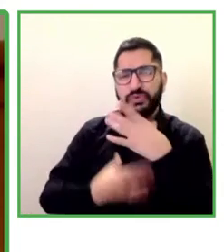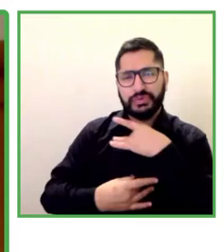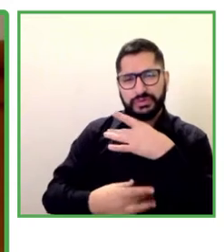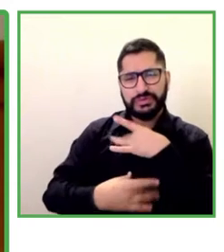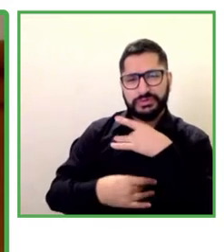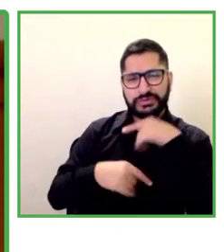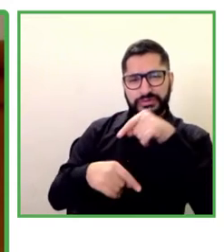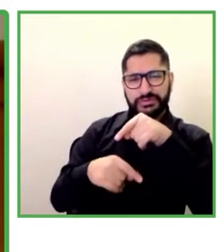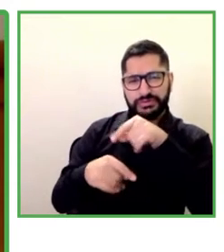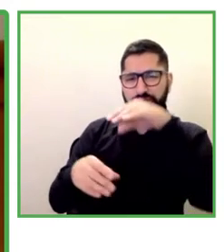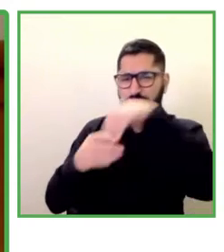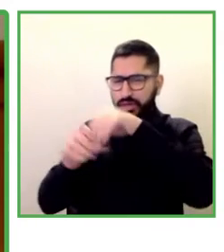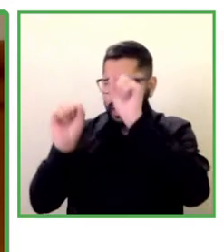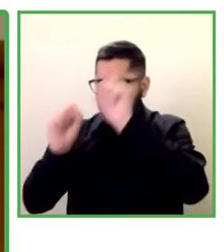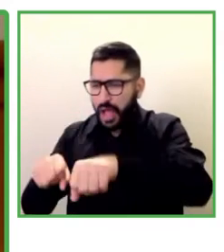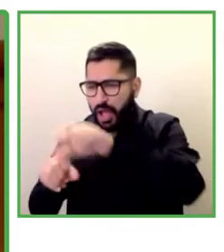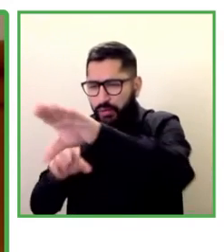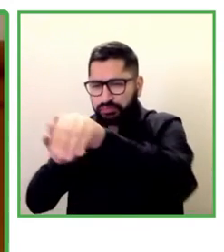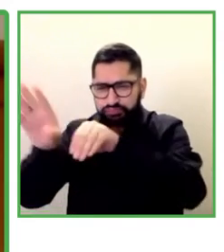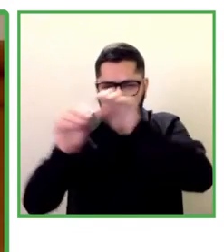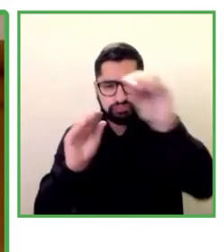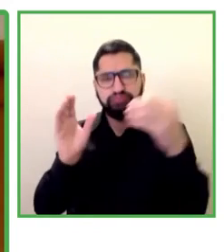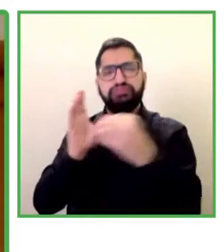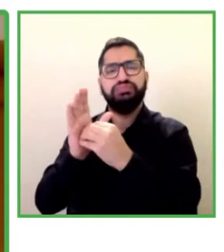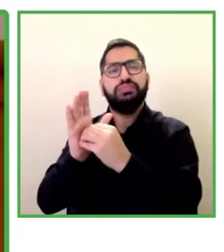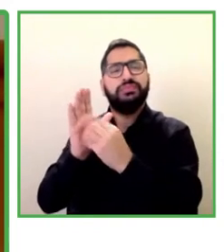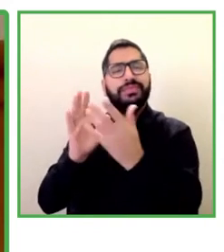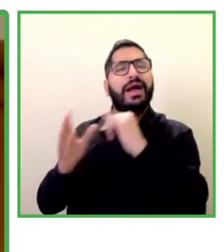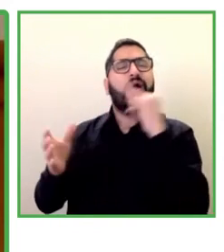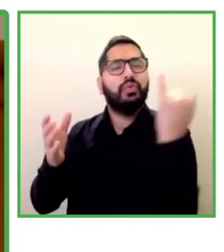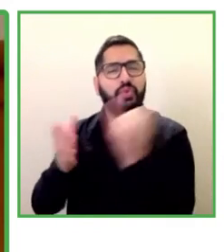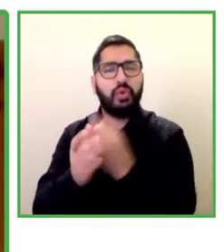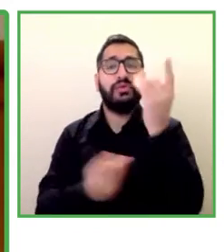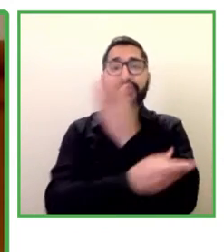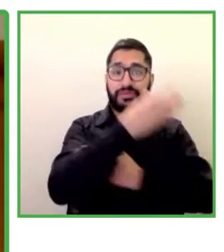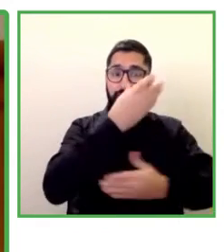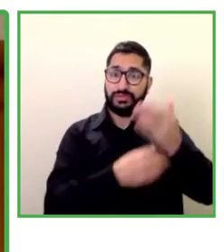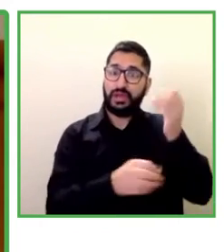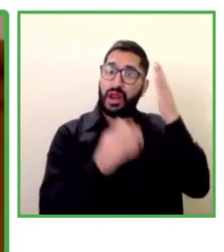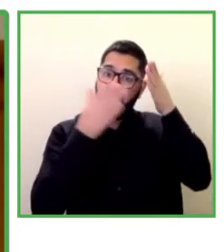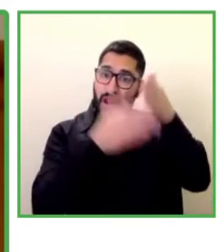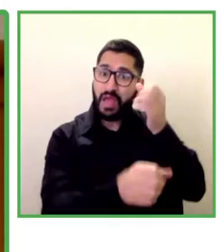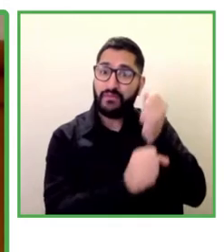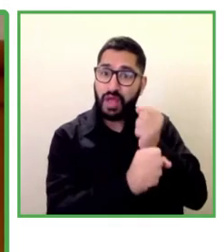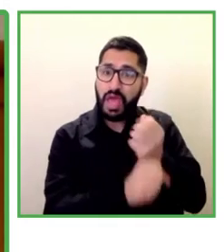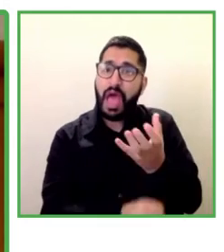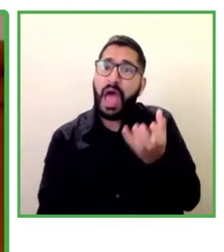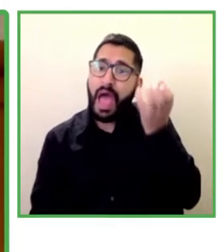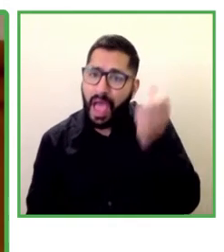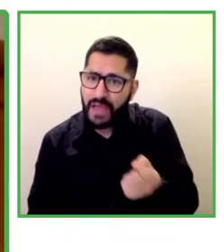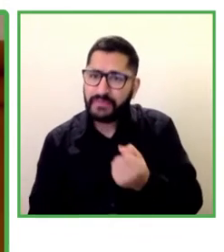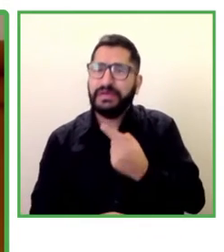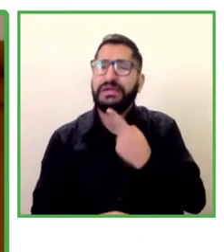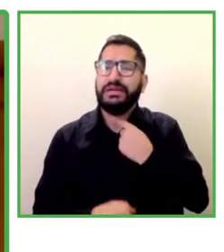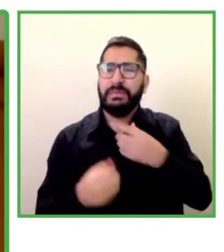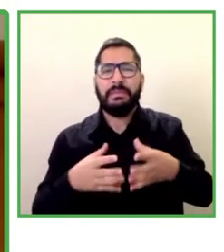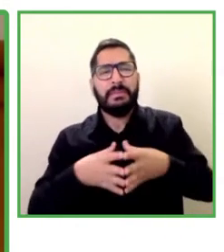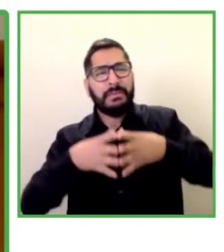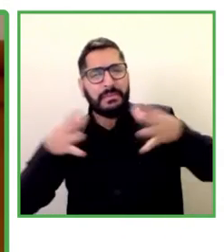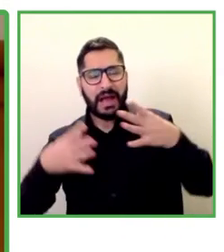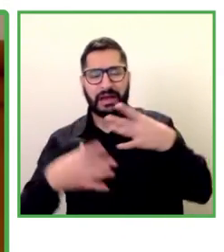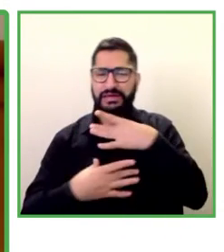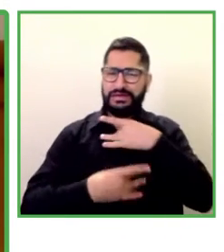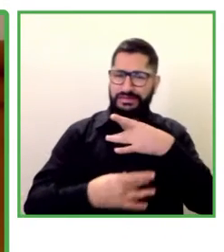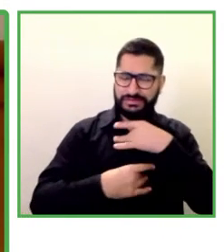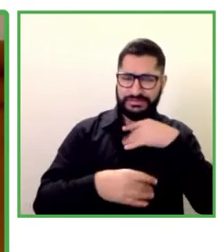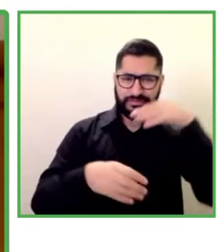for including people with disabilities in their staff. There is growing interest to achieve work teams that